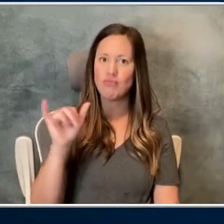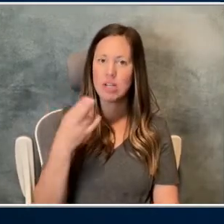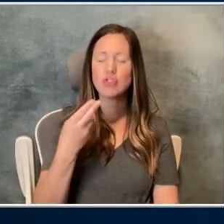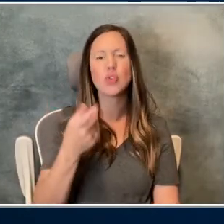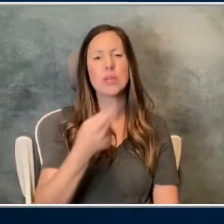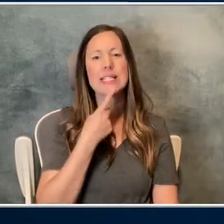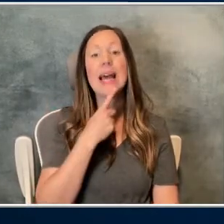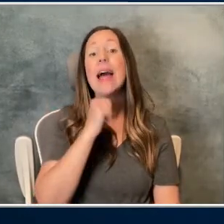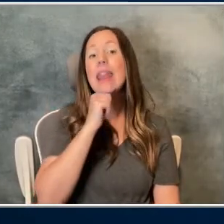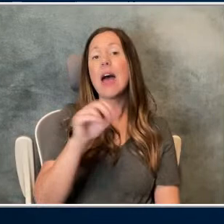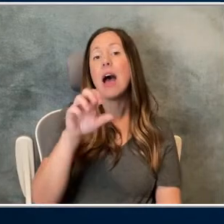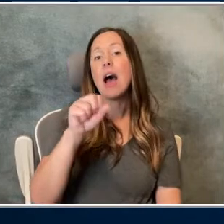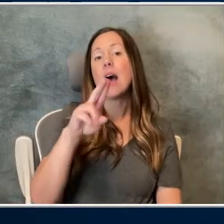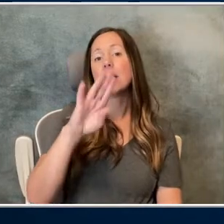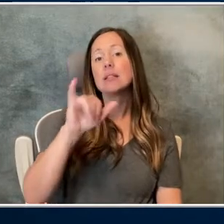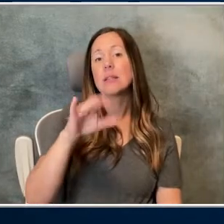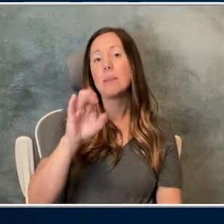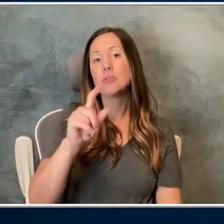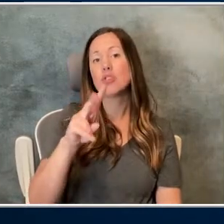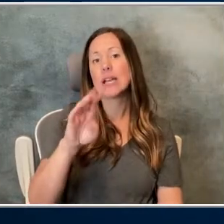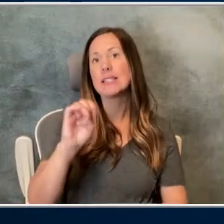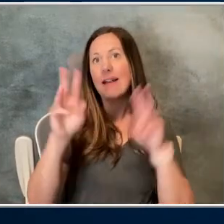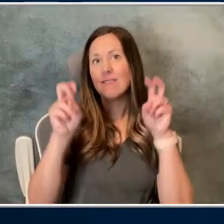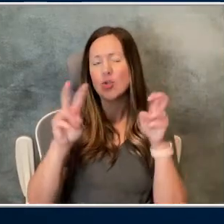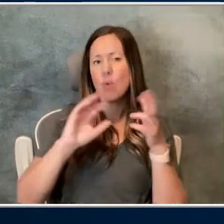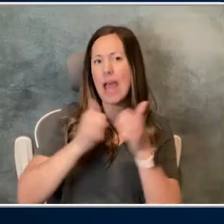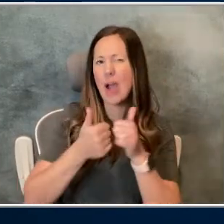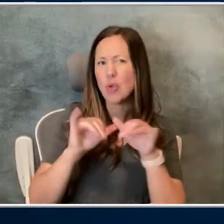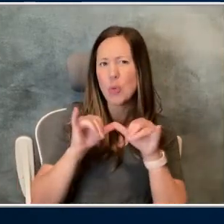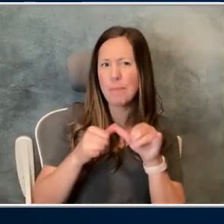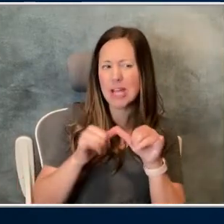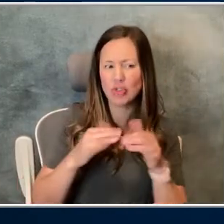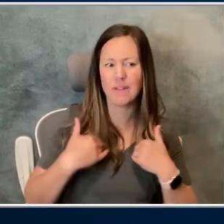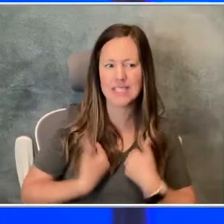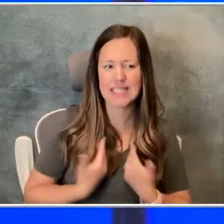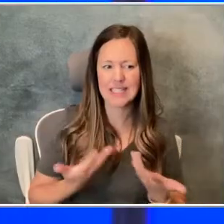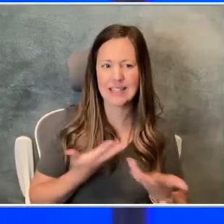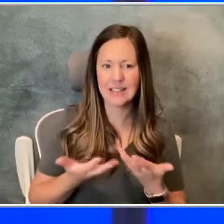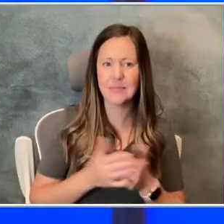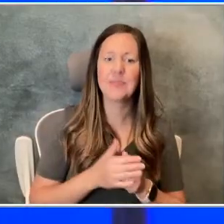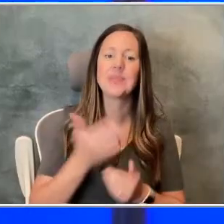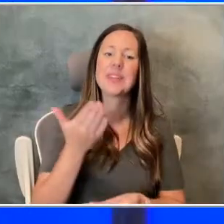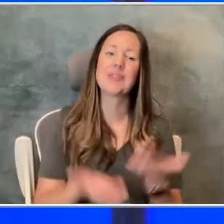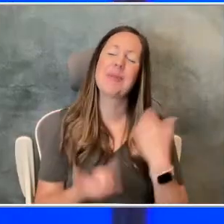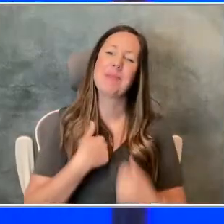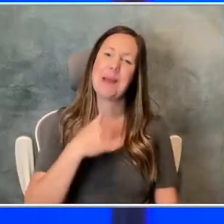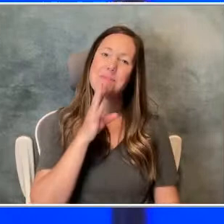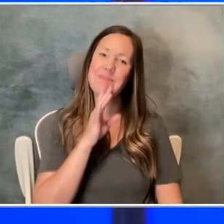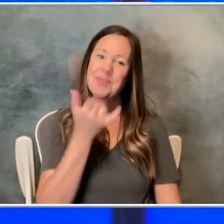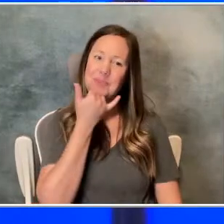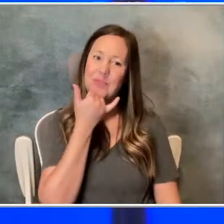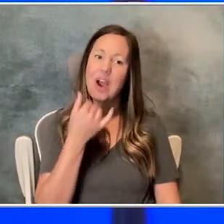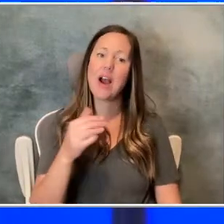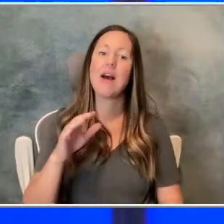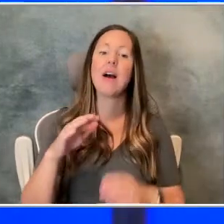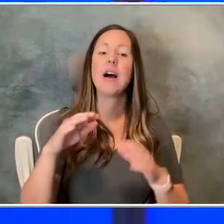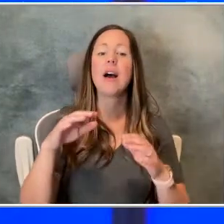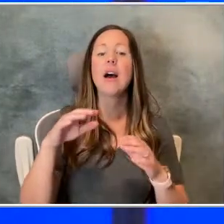wants to know, how do you measure fatigue? So I may have misspoken. Fatigue is